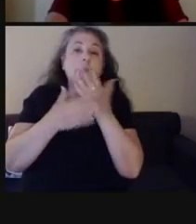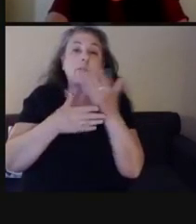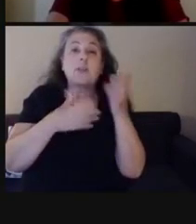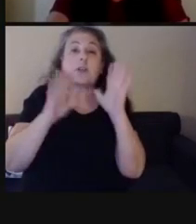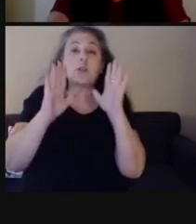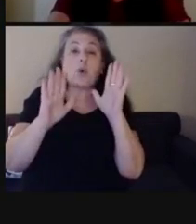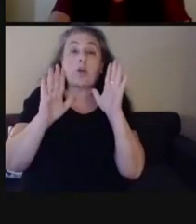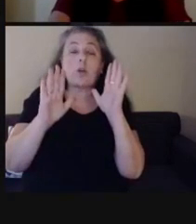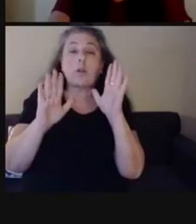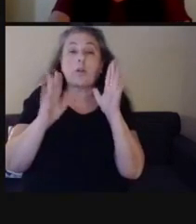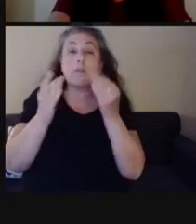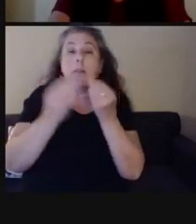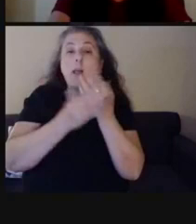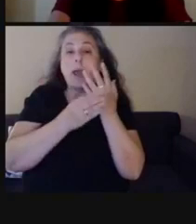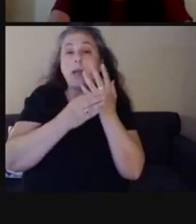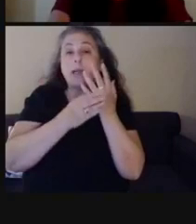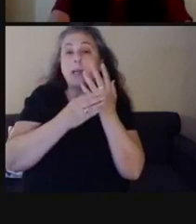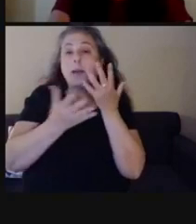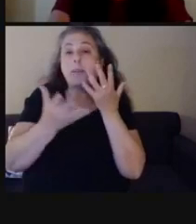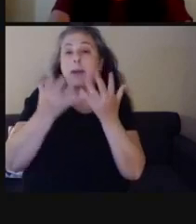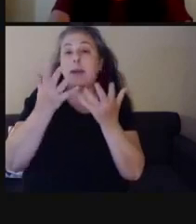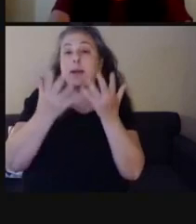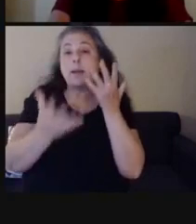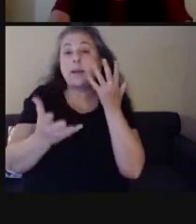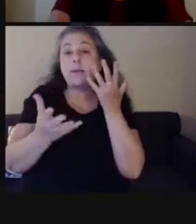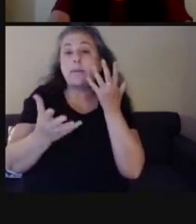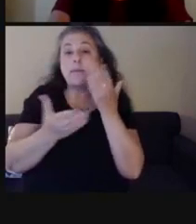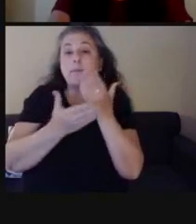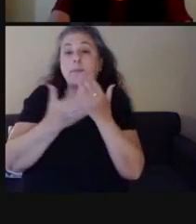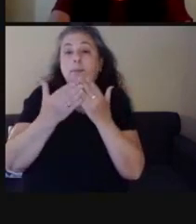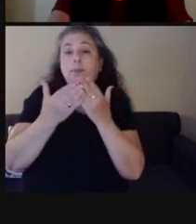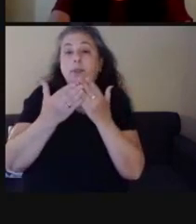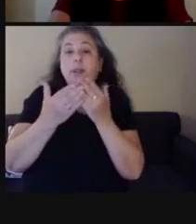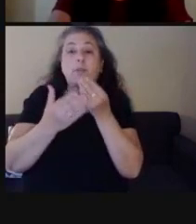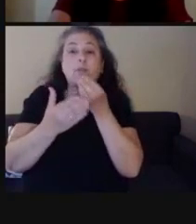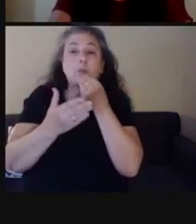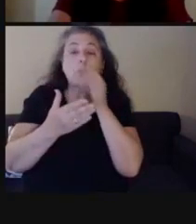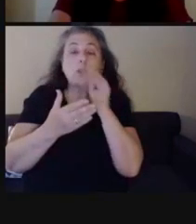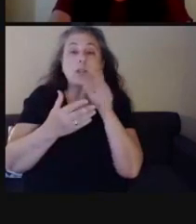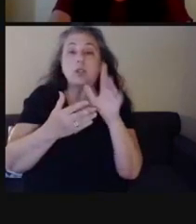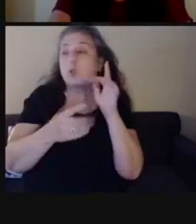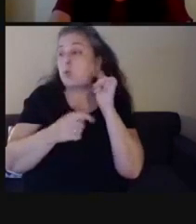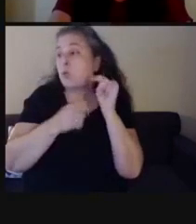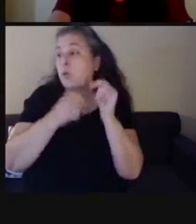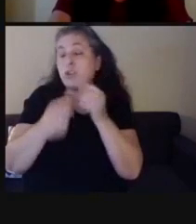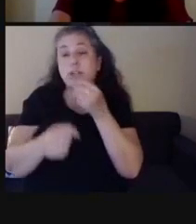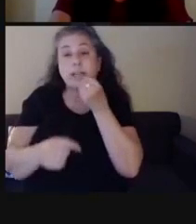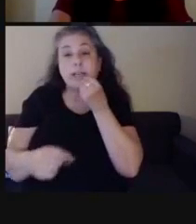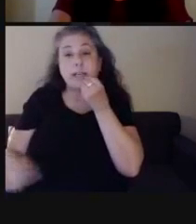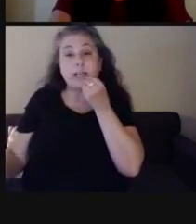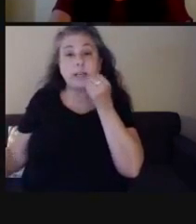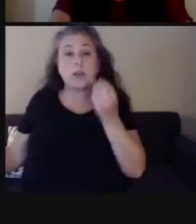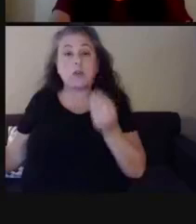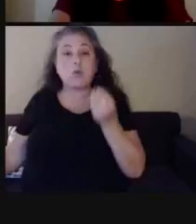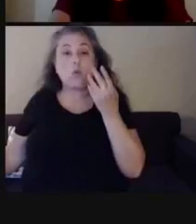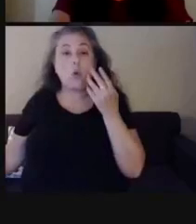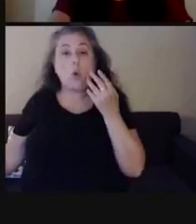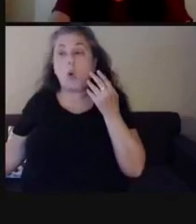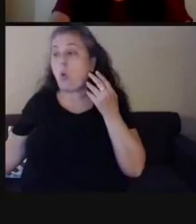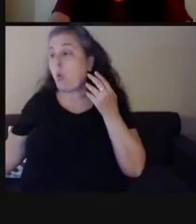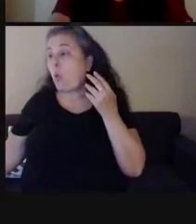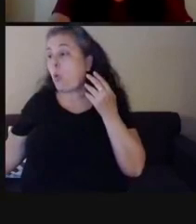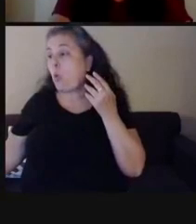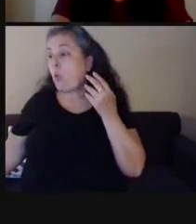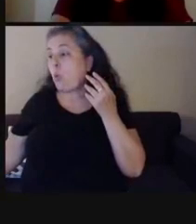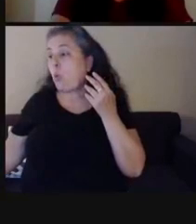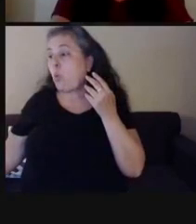wonderful plants. Maybe some of the foods that you traditionally eat can grow and incorporate